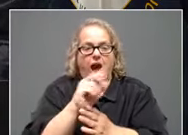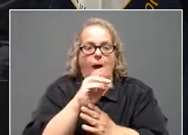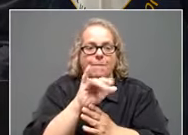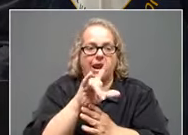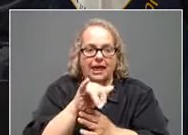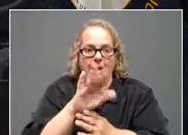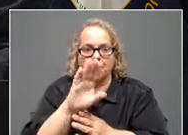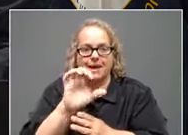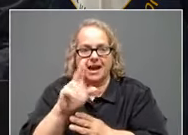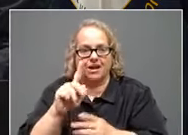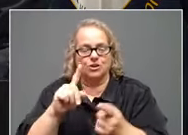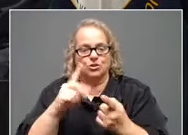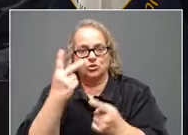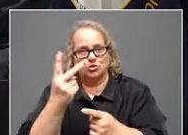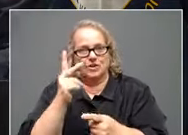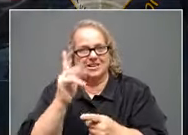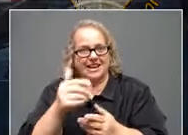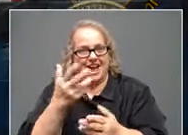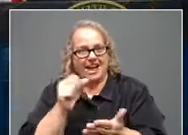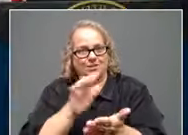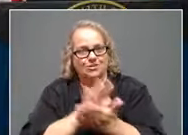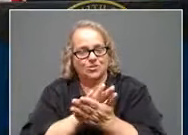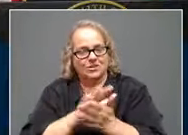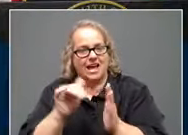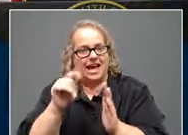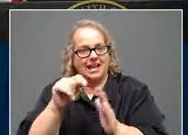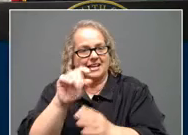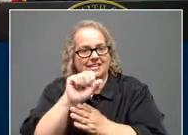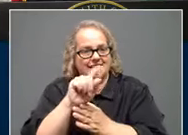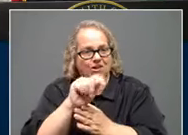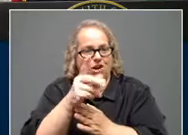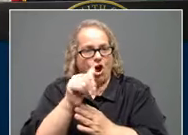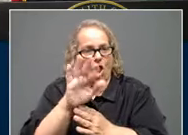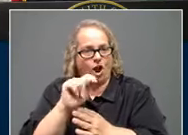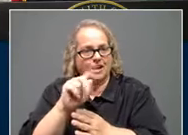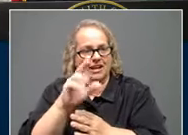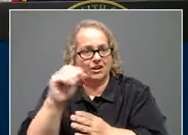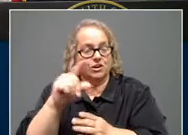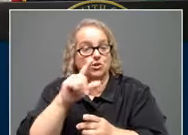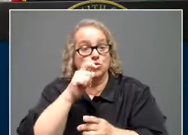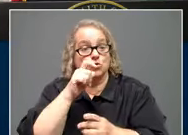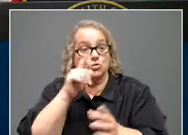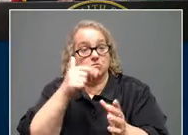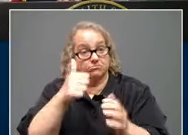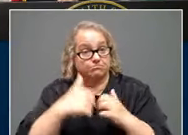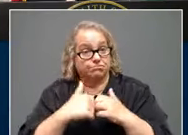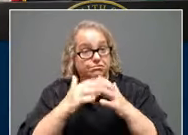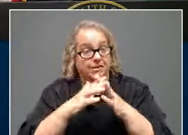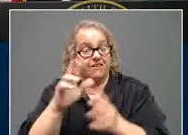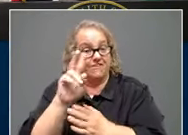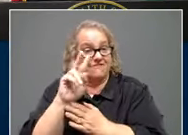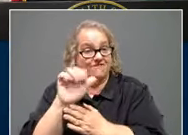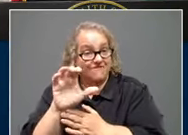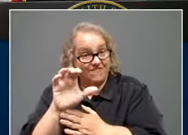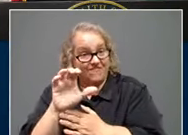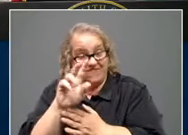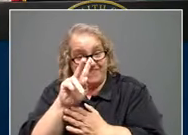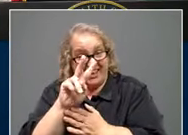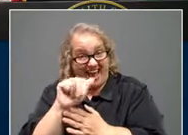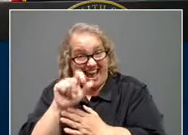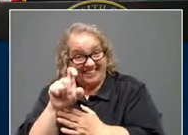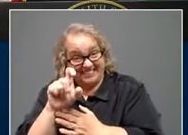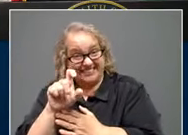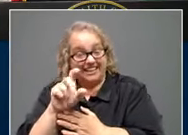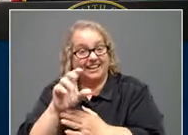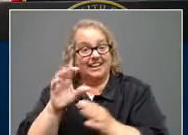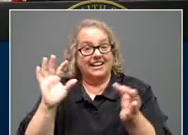Kentucky high schoolers at Sacred Heart Academy who founded VaxConnect KY. Through VaxConnect KY, they've assisted nearly